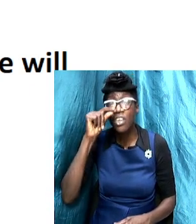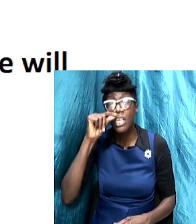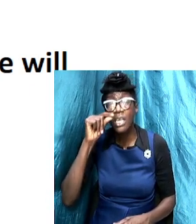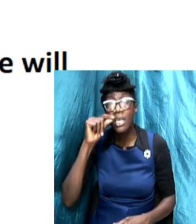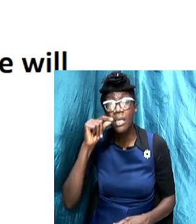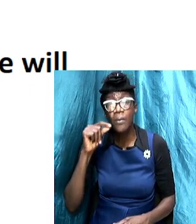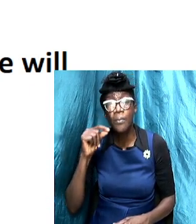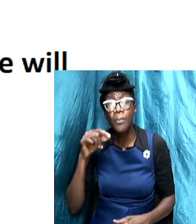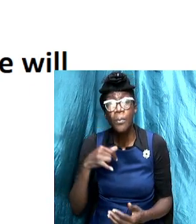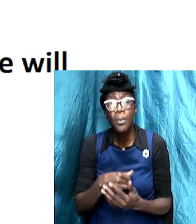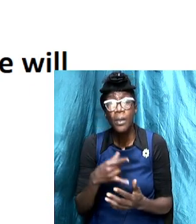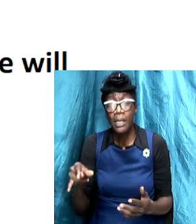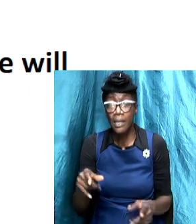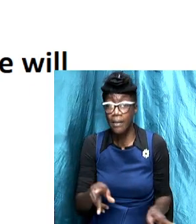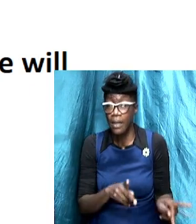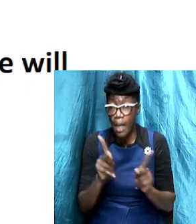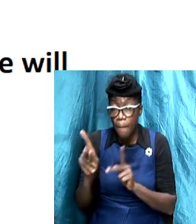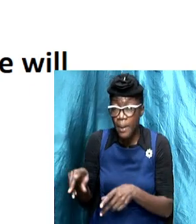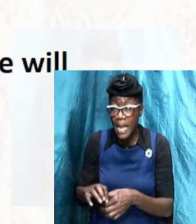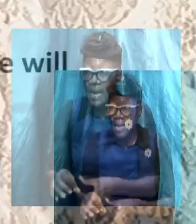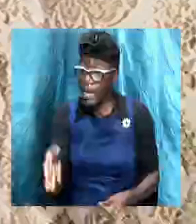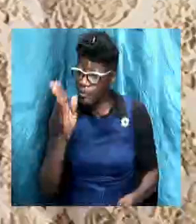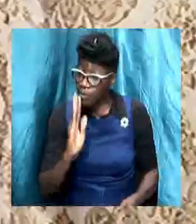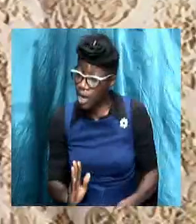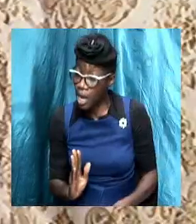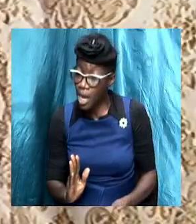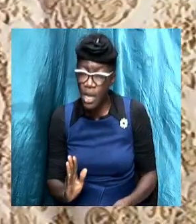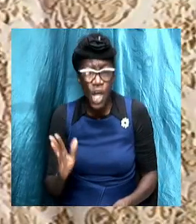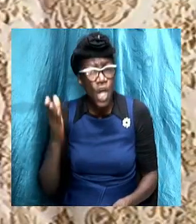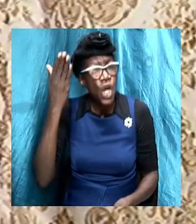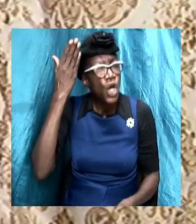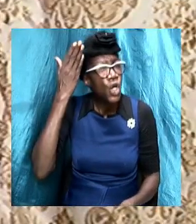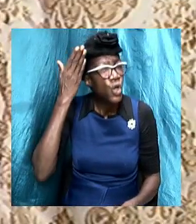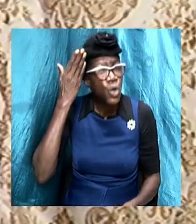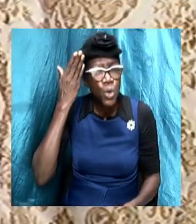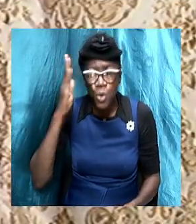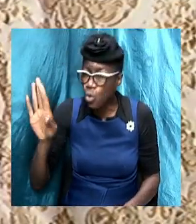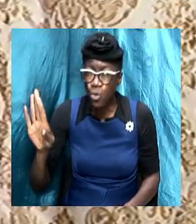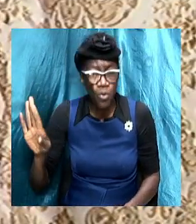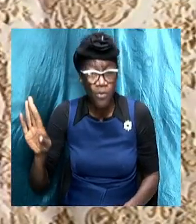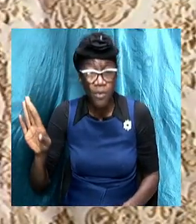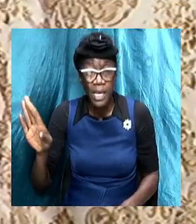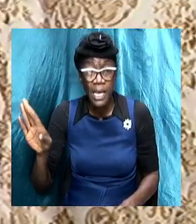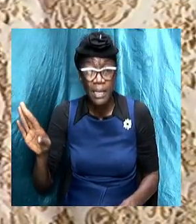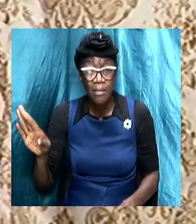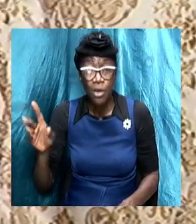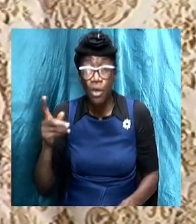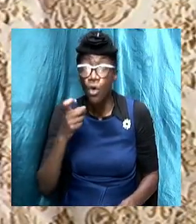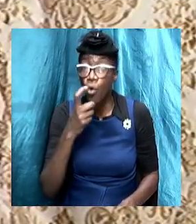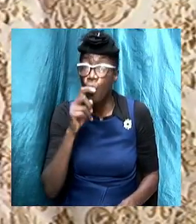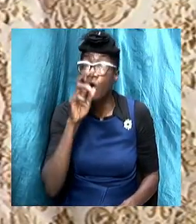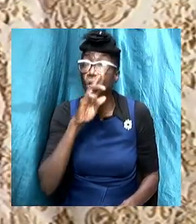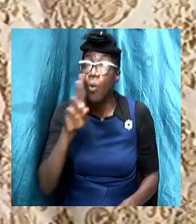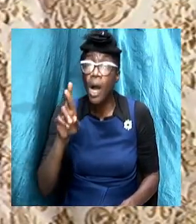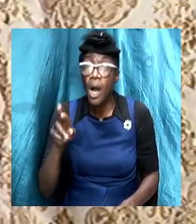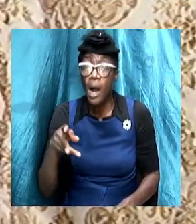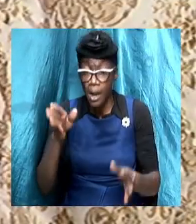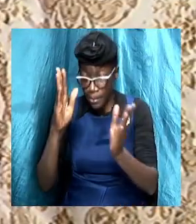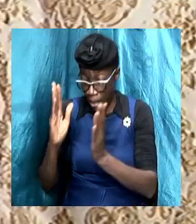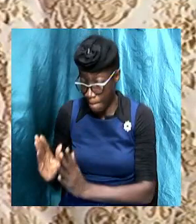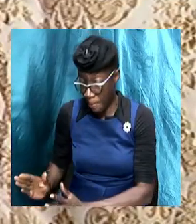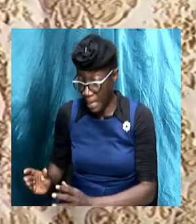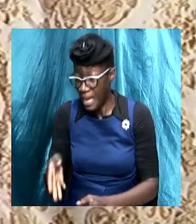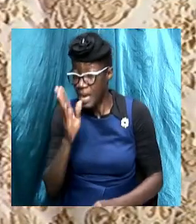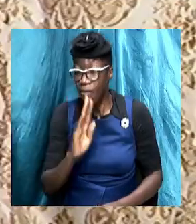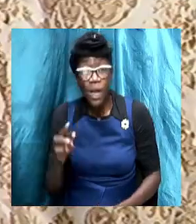the plan of God that we never forget who we are. It's the plan of God for us to realize who